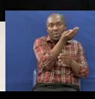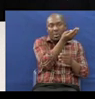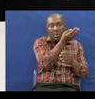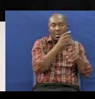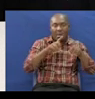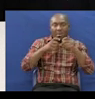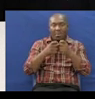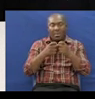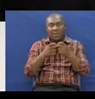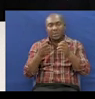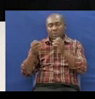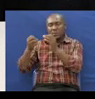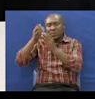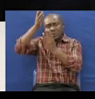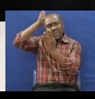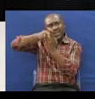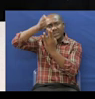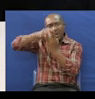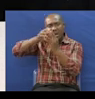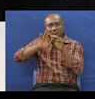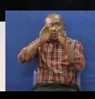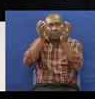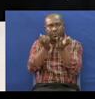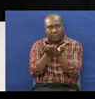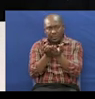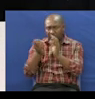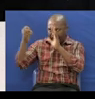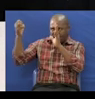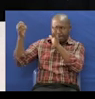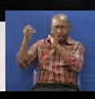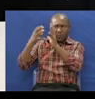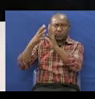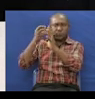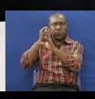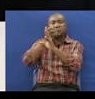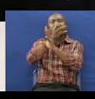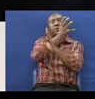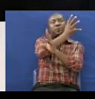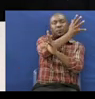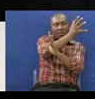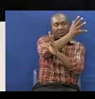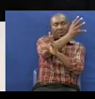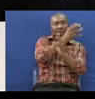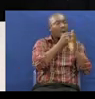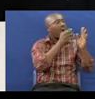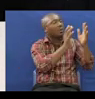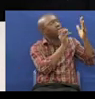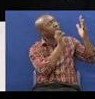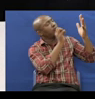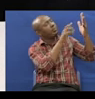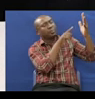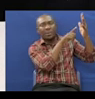will cast the shadow on the moon. And therefore, the circular shape of the earth on